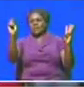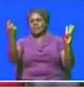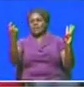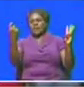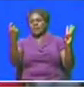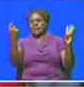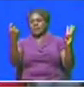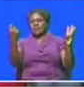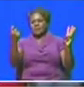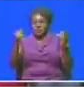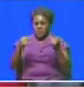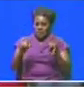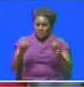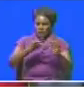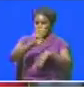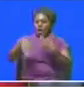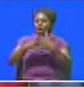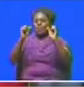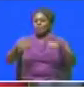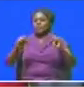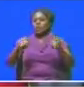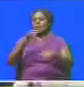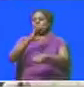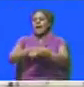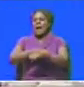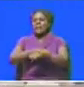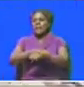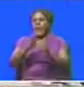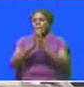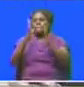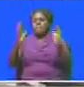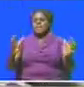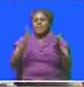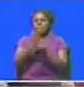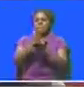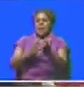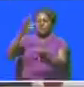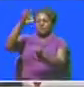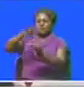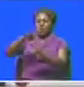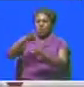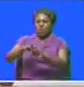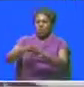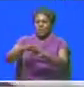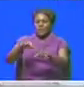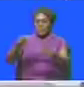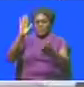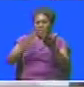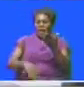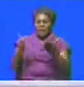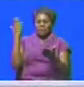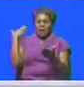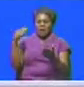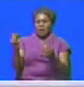are milking dry the very possibility that they could bite off an even larger chunk of the region's votes than they did in the nullified